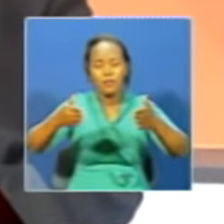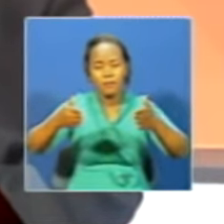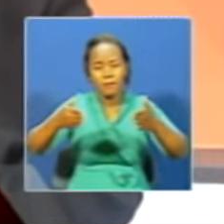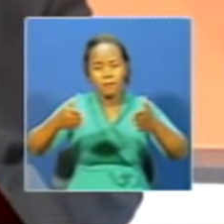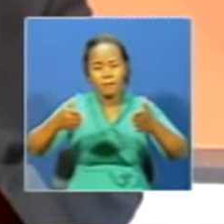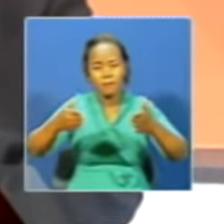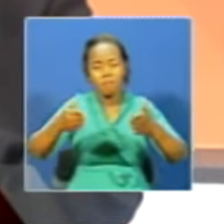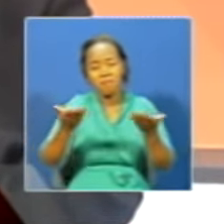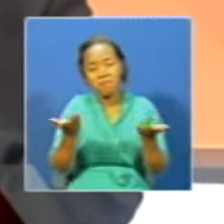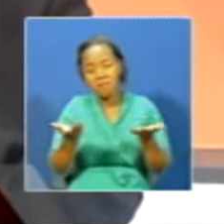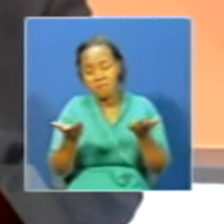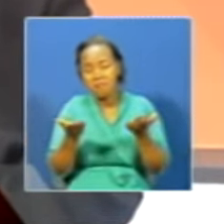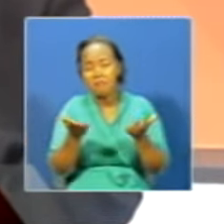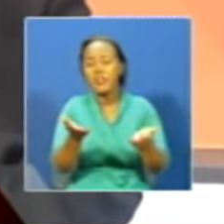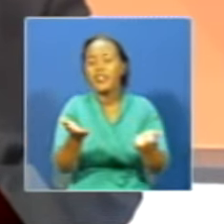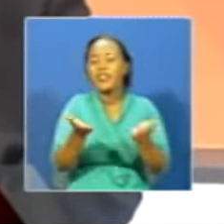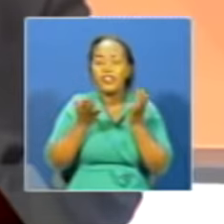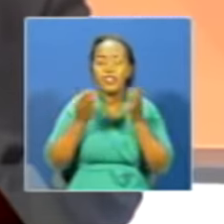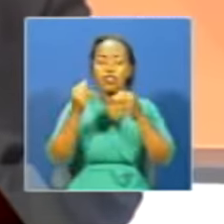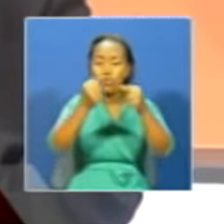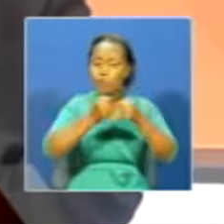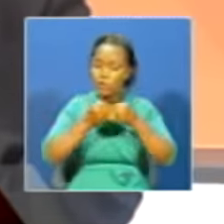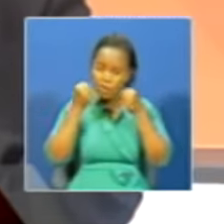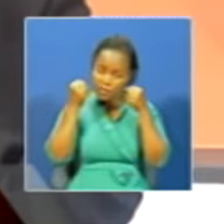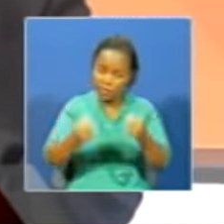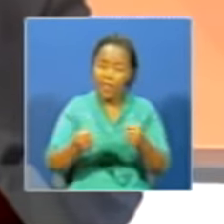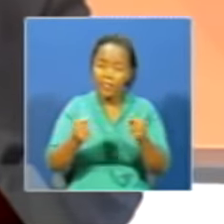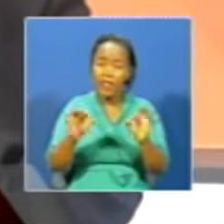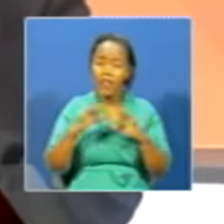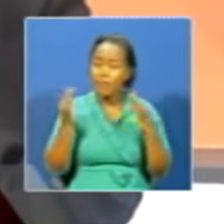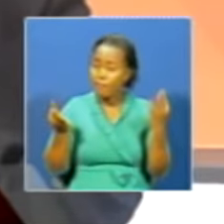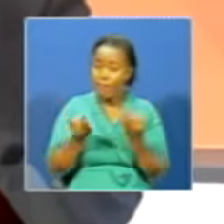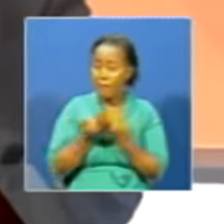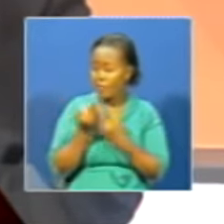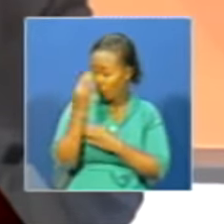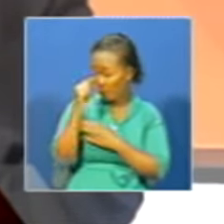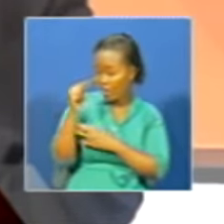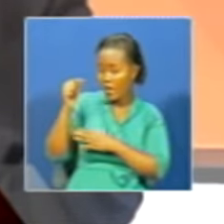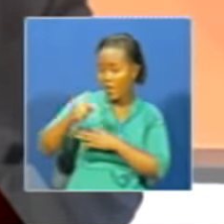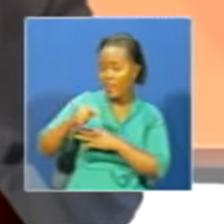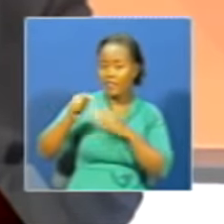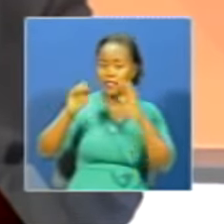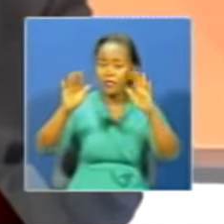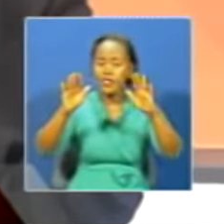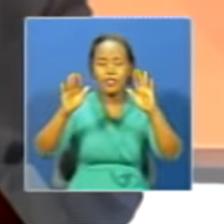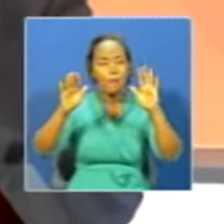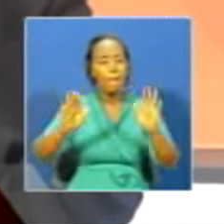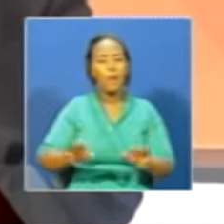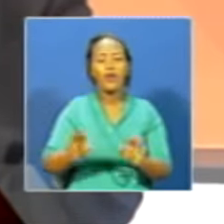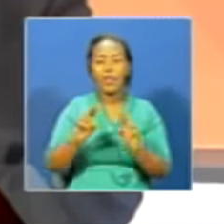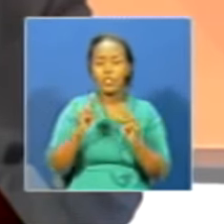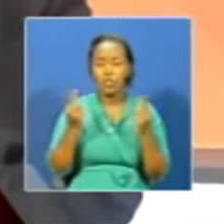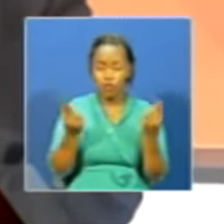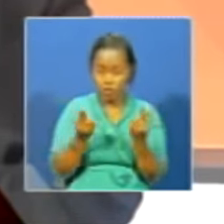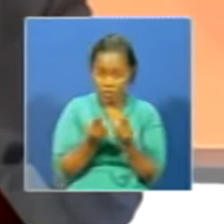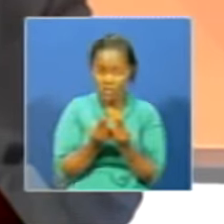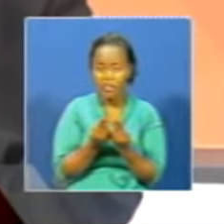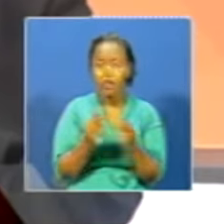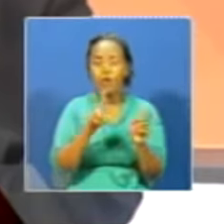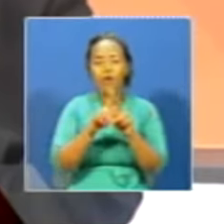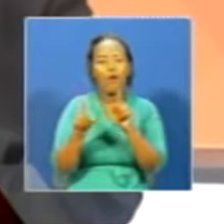the need to strengthen families, because that is a very important unit, and